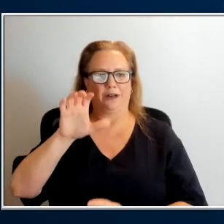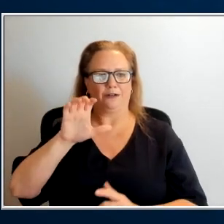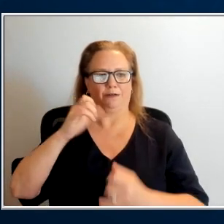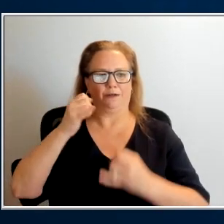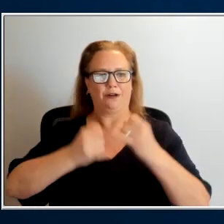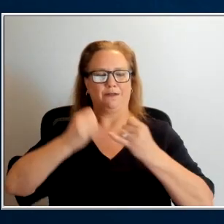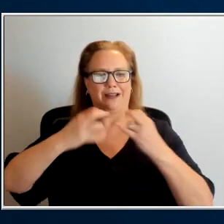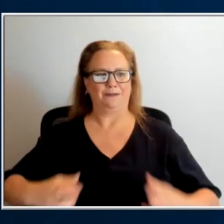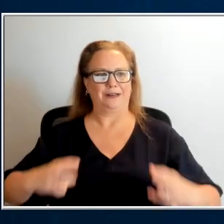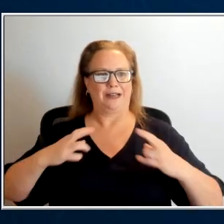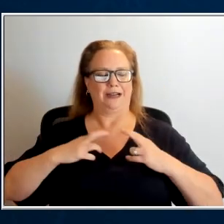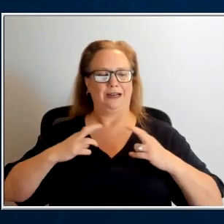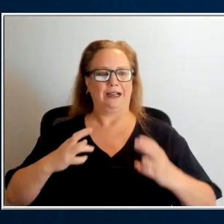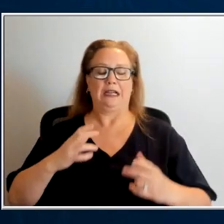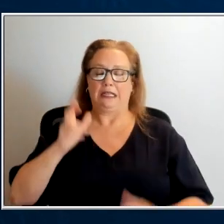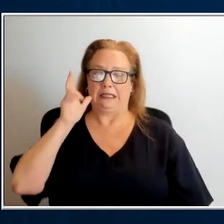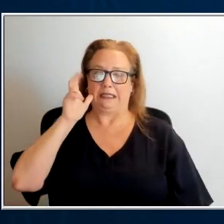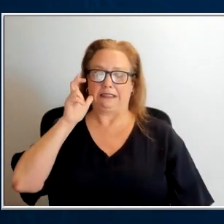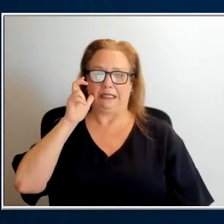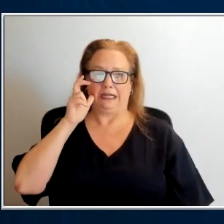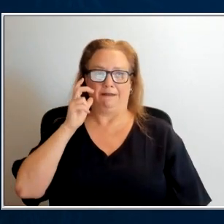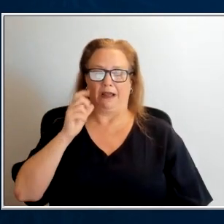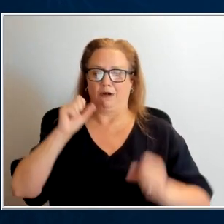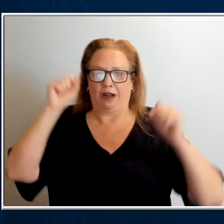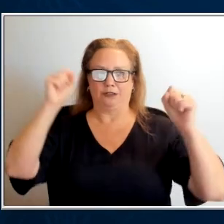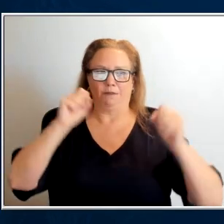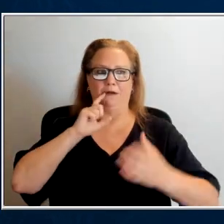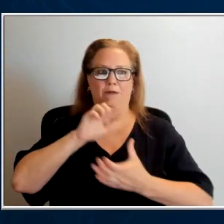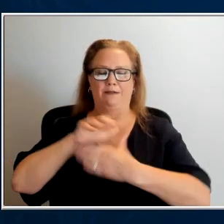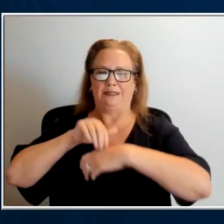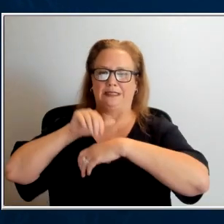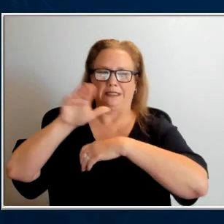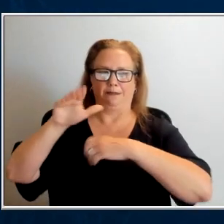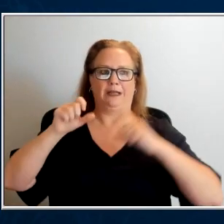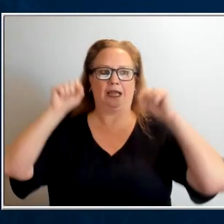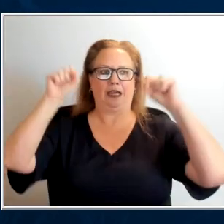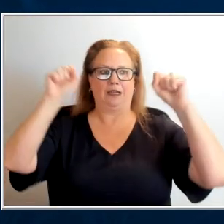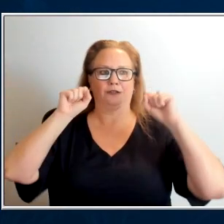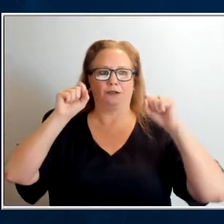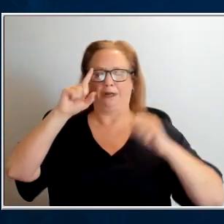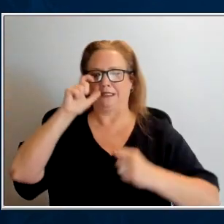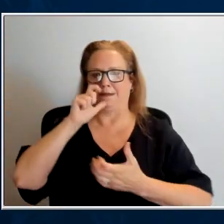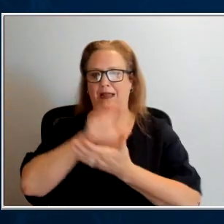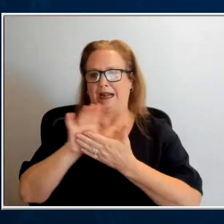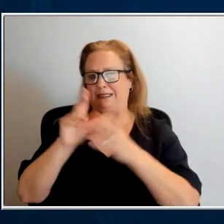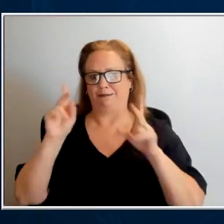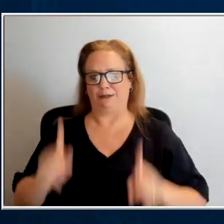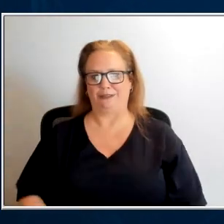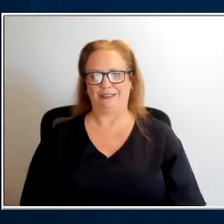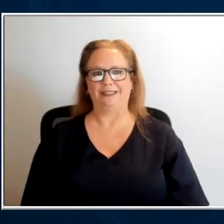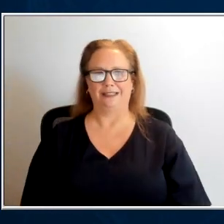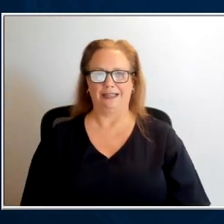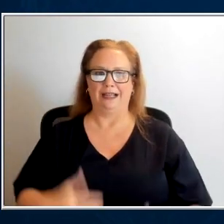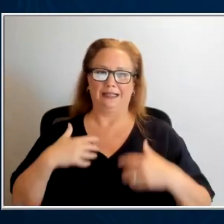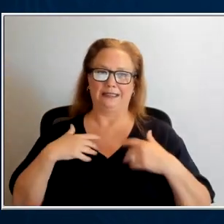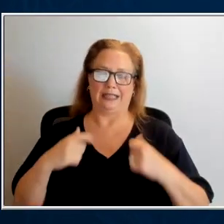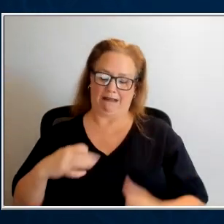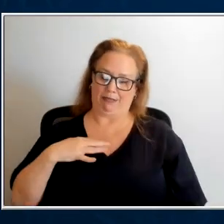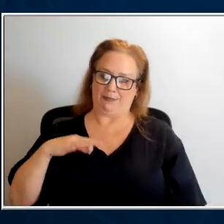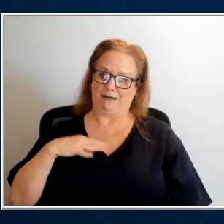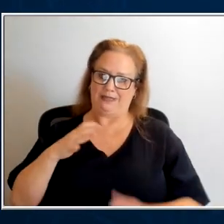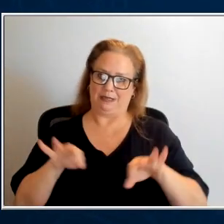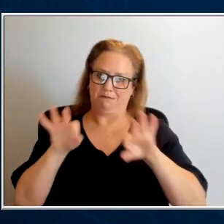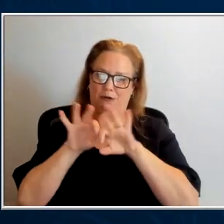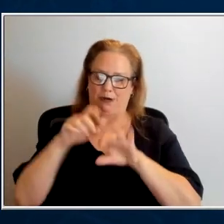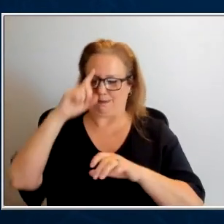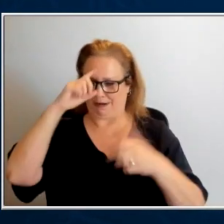Well, listen, here's the deal. If I don't exercise, my wife sends me out to exercise because I'm not as nice of a person either. That's the other health benefit. That's an important mental health benefit.